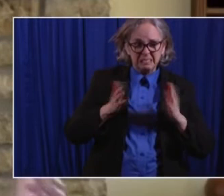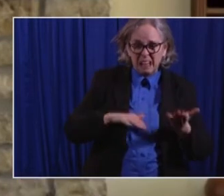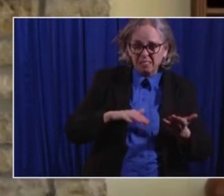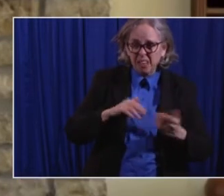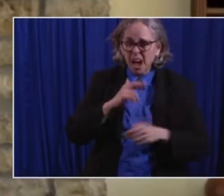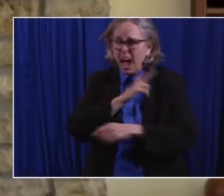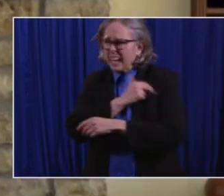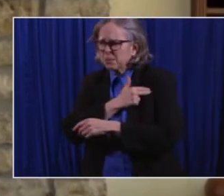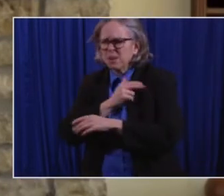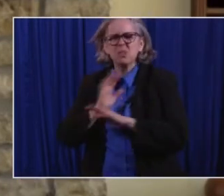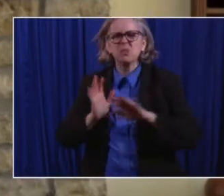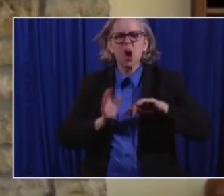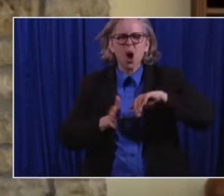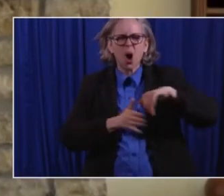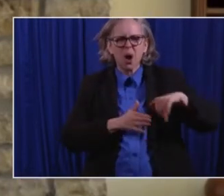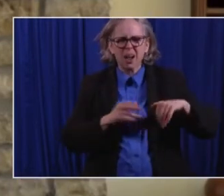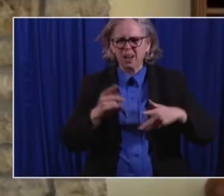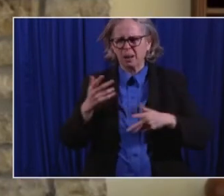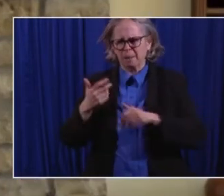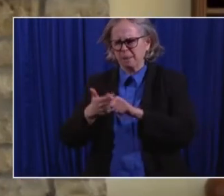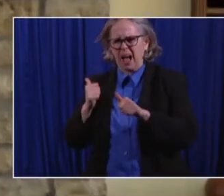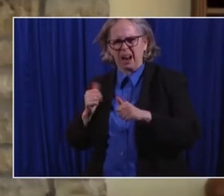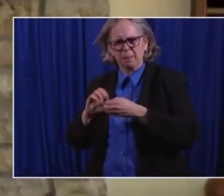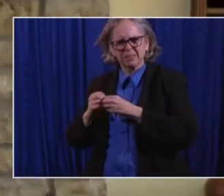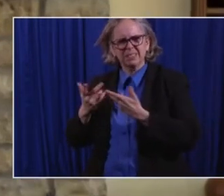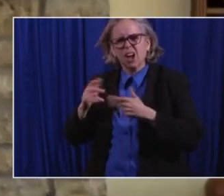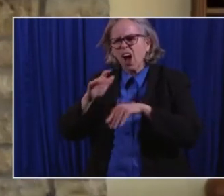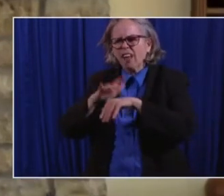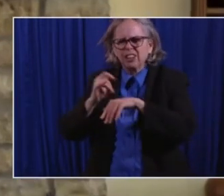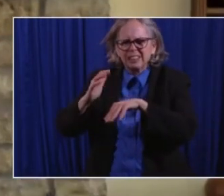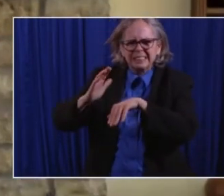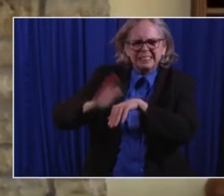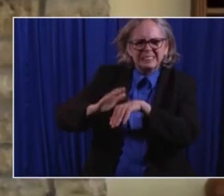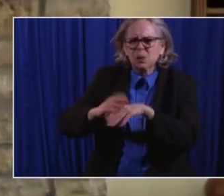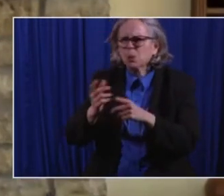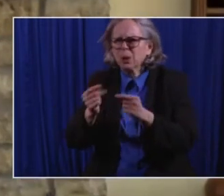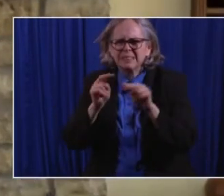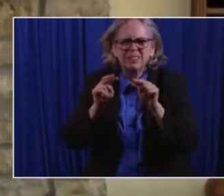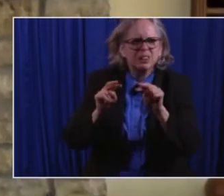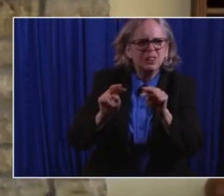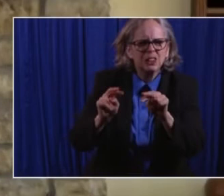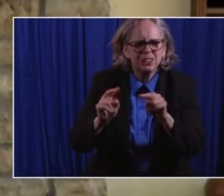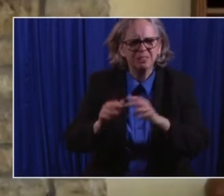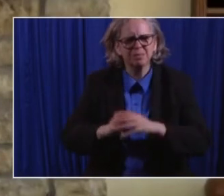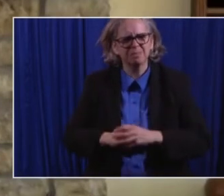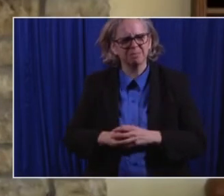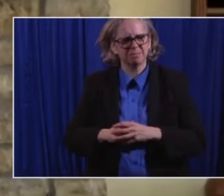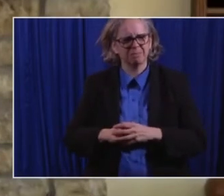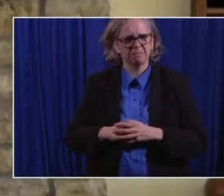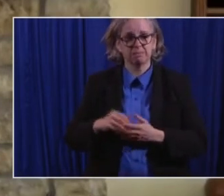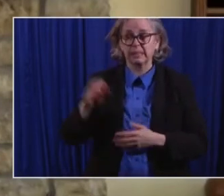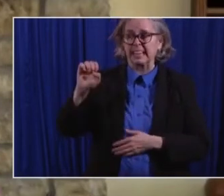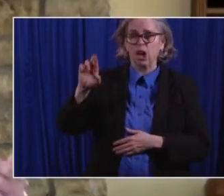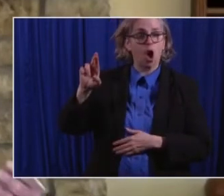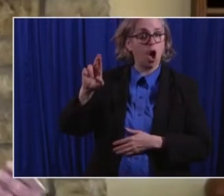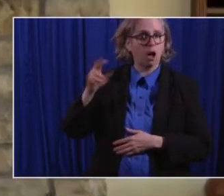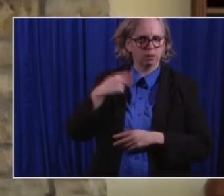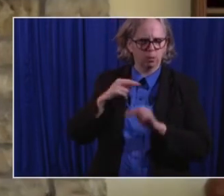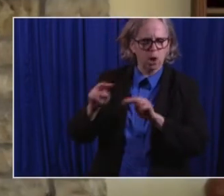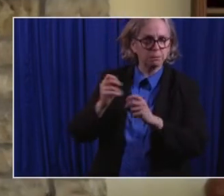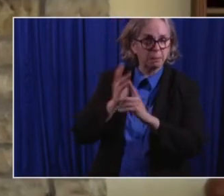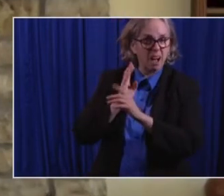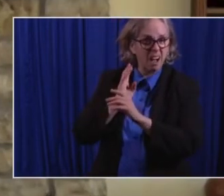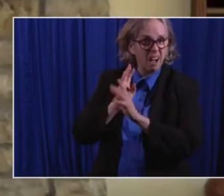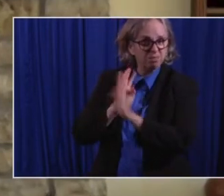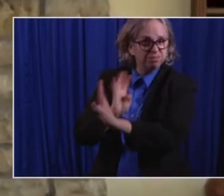other things. We measure hospital emergency room visits. We measure people